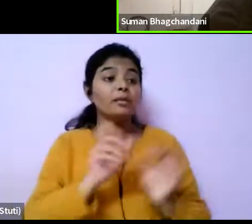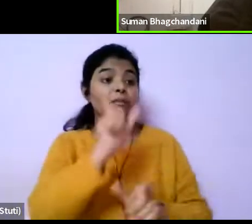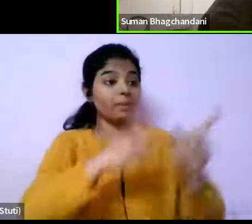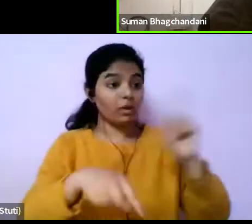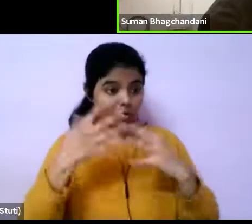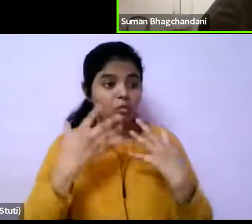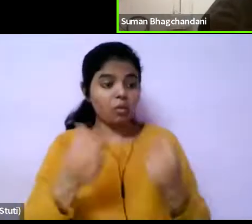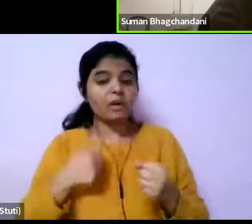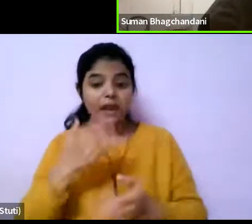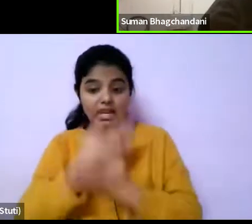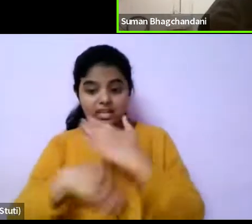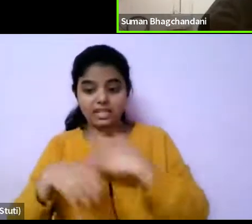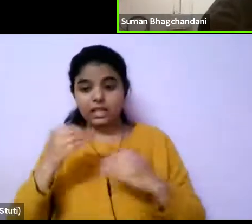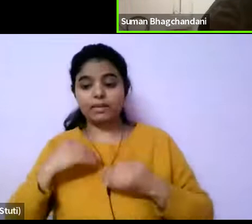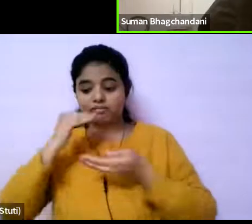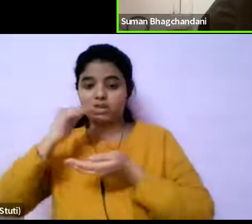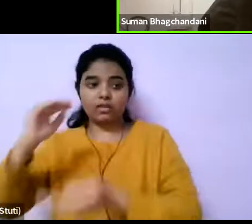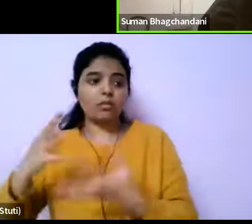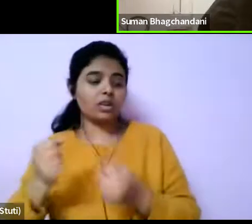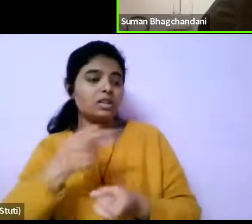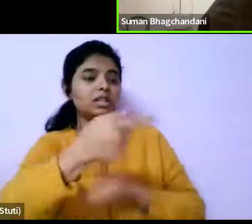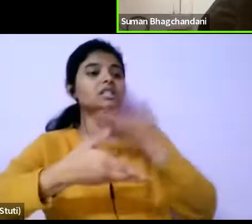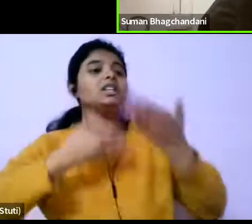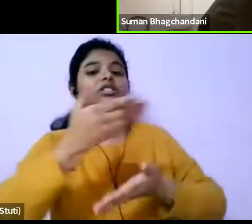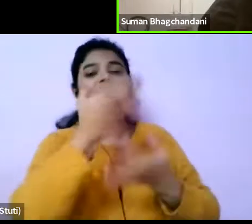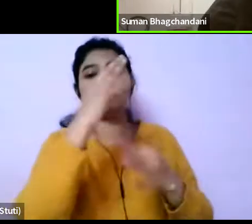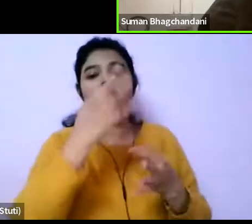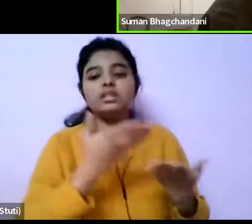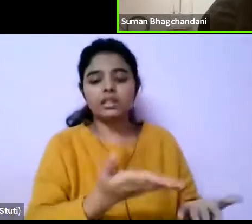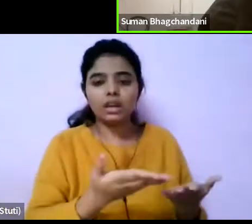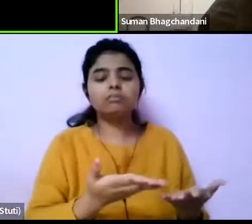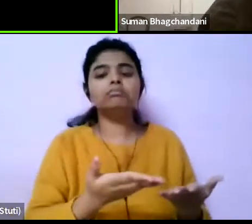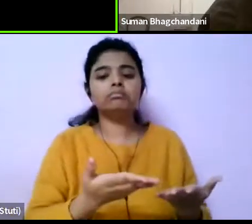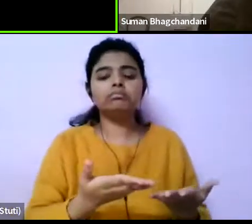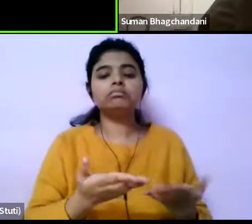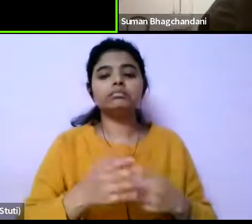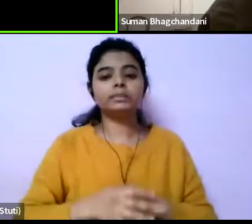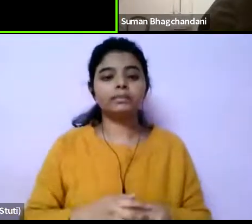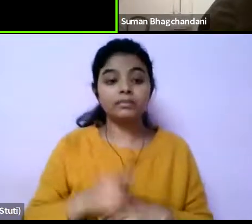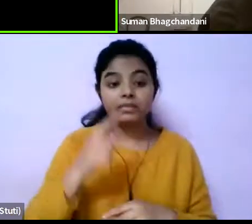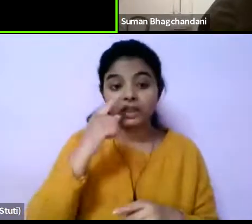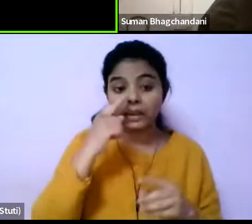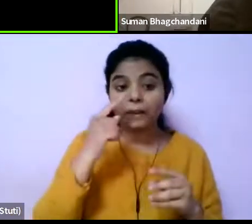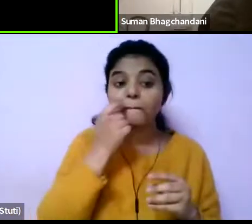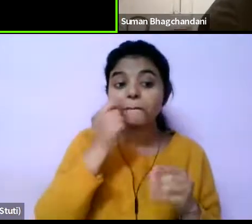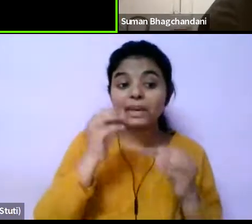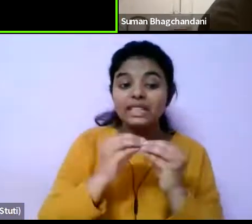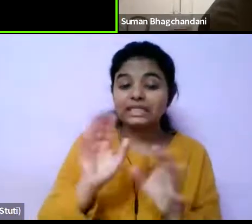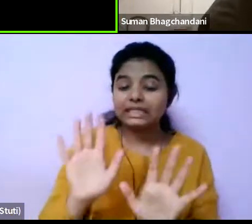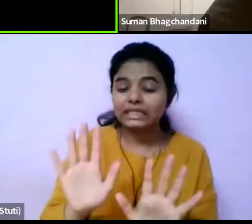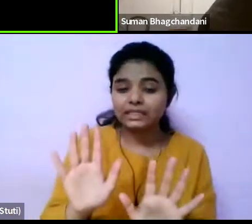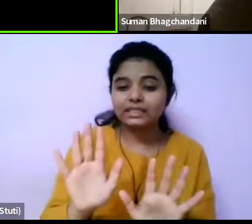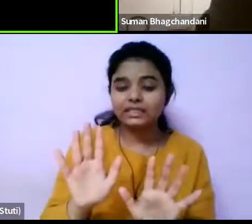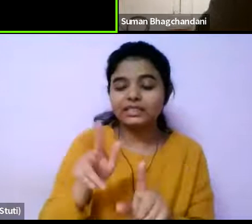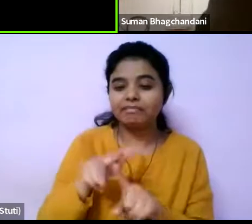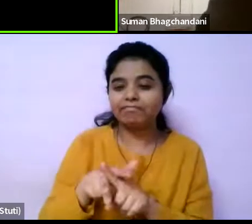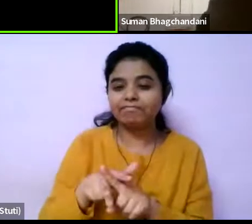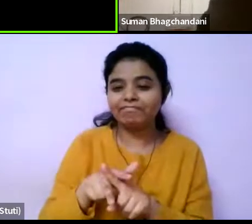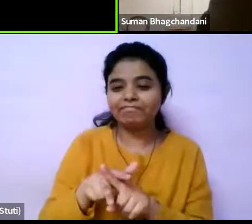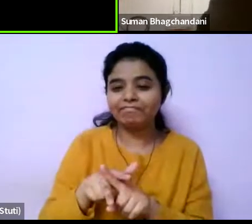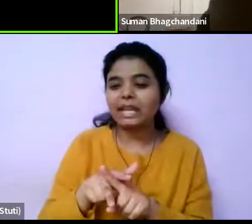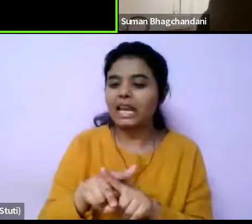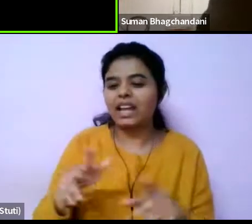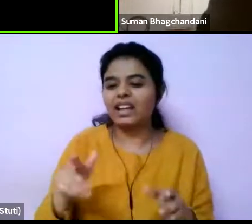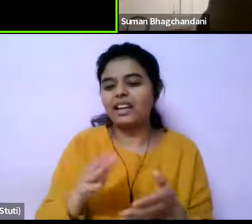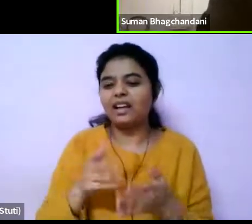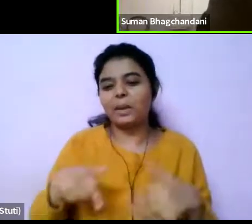That confession stirred thoughts of hope that by visibilizing dancers with disabilities... Suman, I think we need to wind